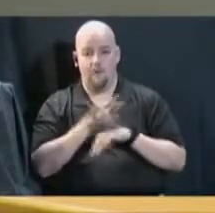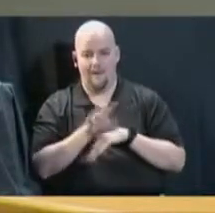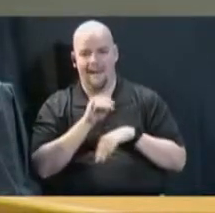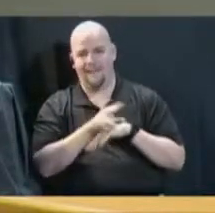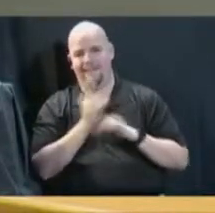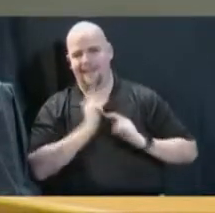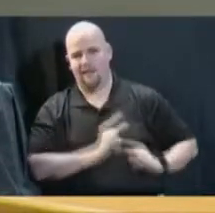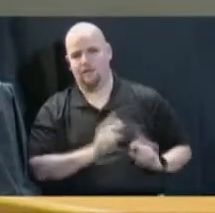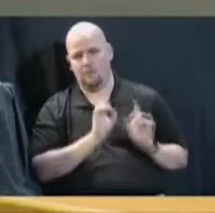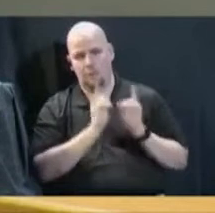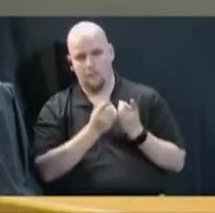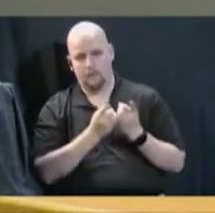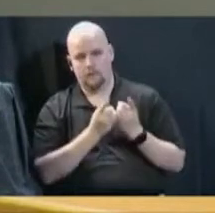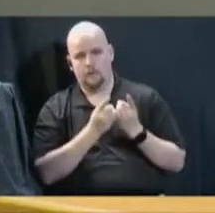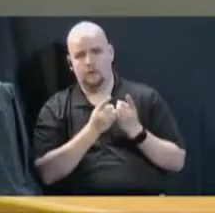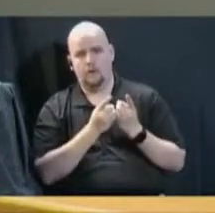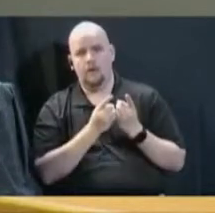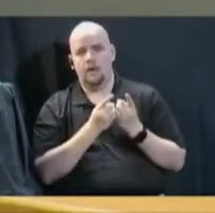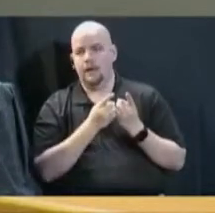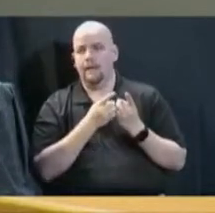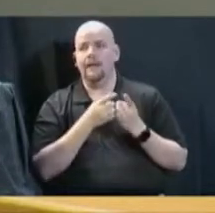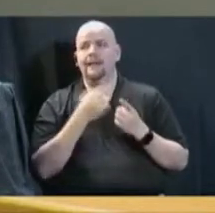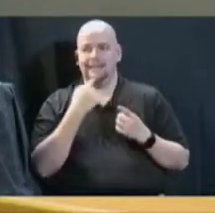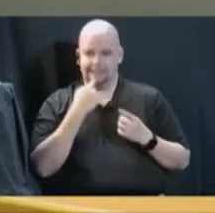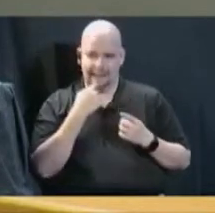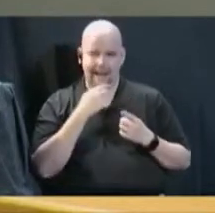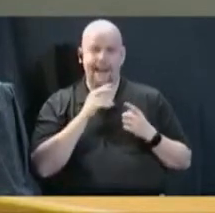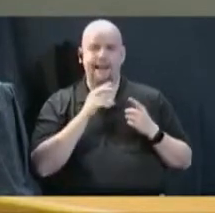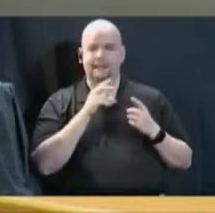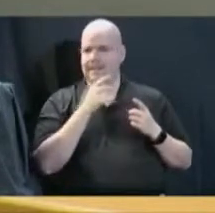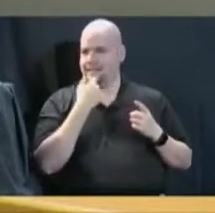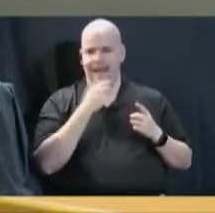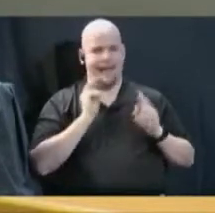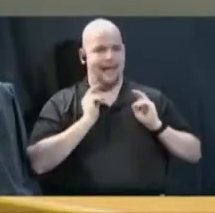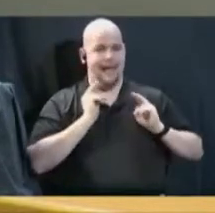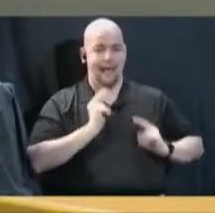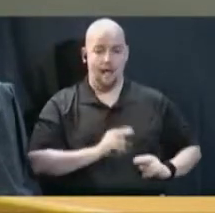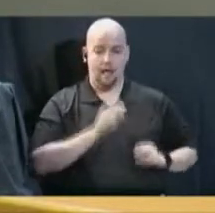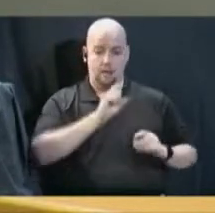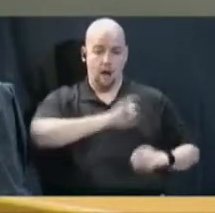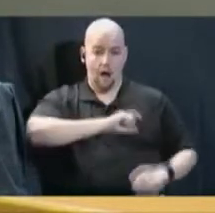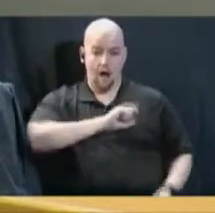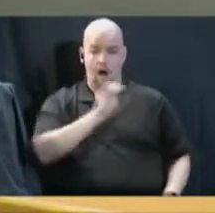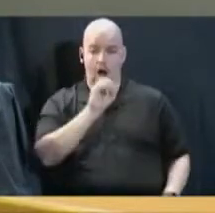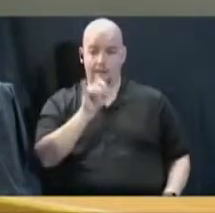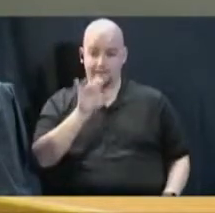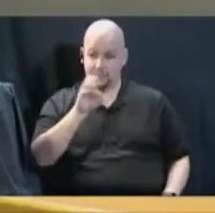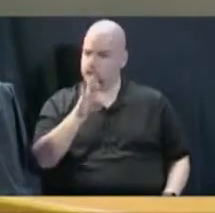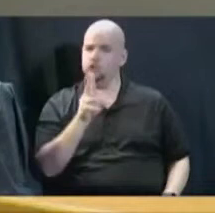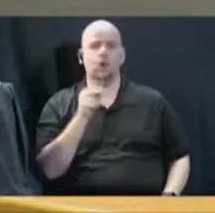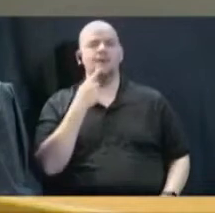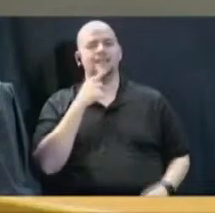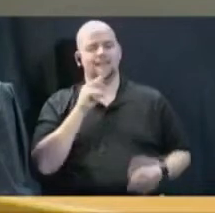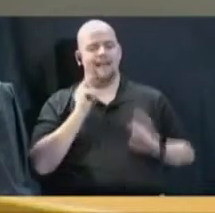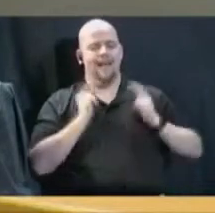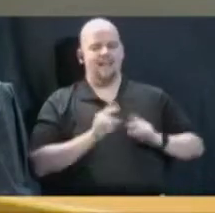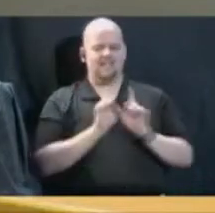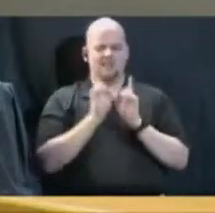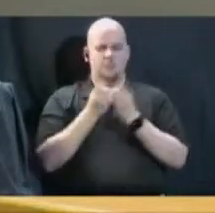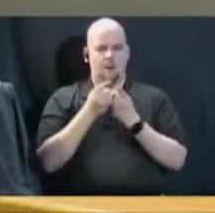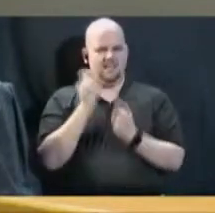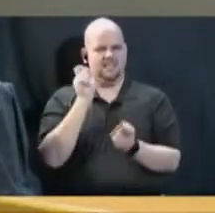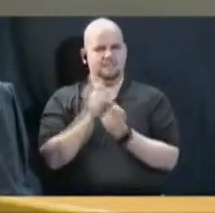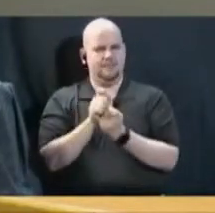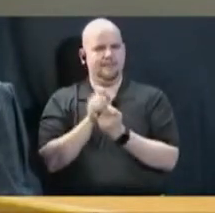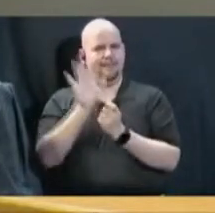department. It doesn't say the health officer, it says the health department specifically, and that's the wording that they used.